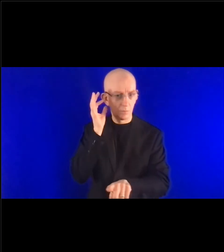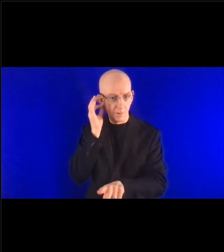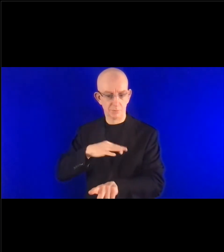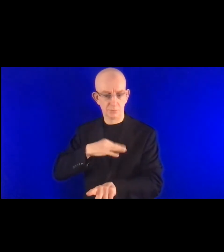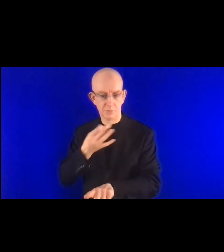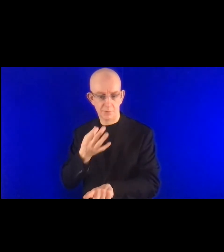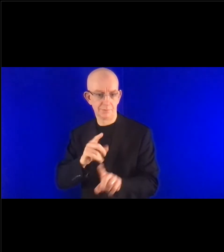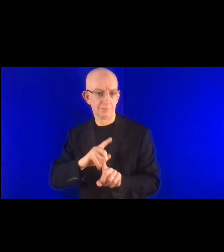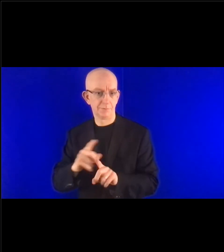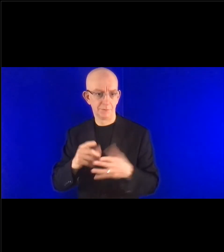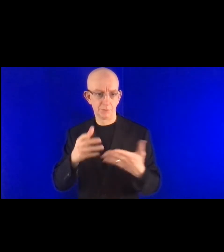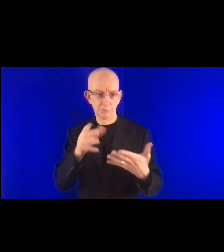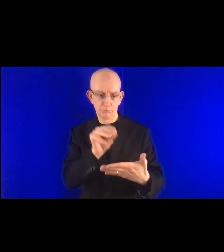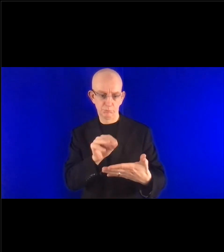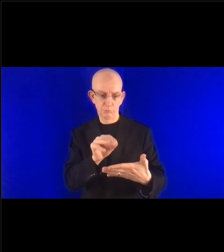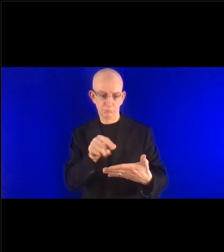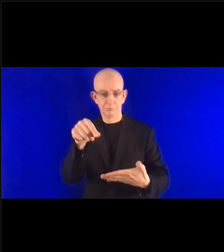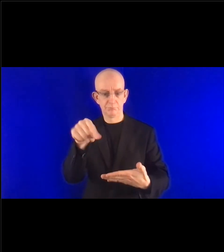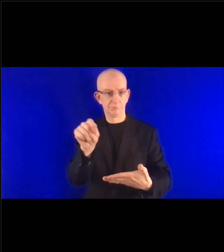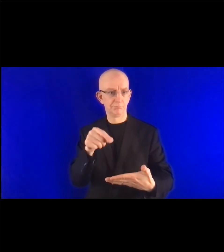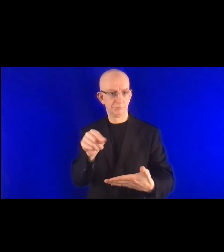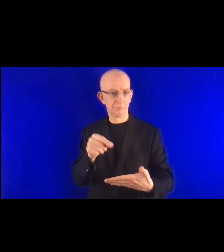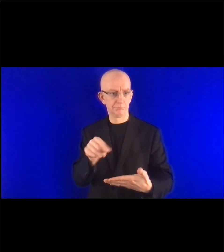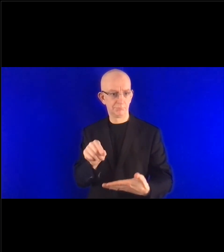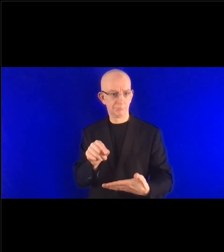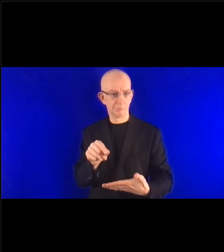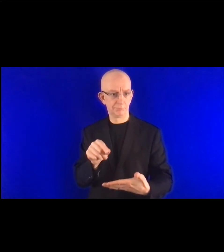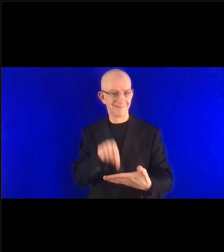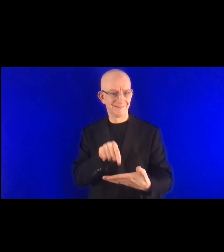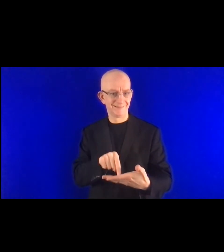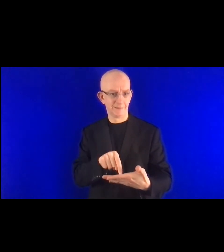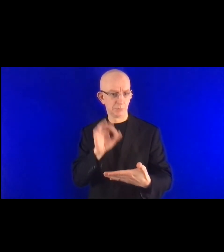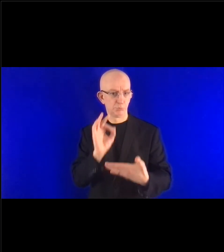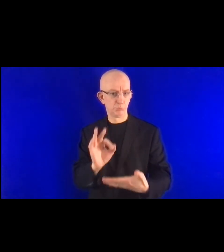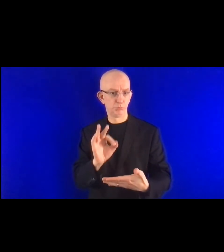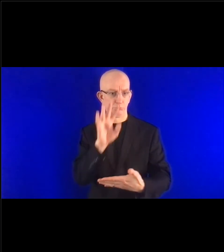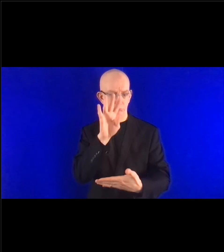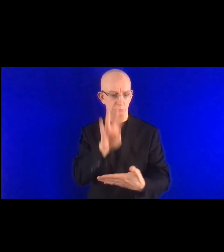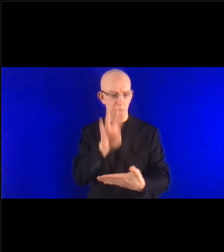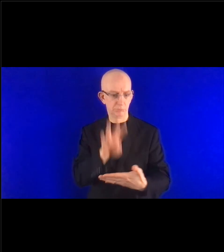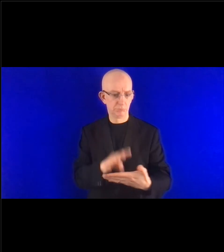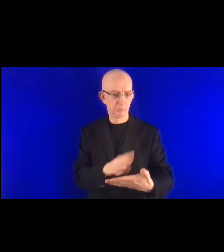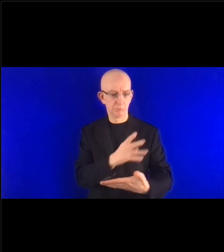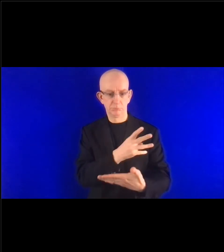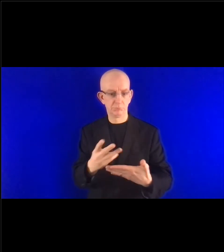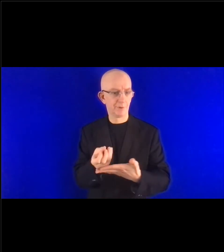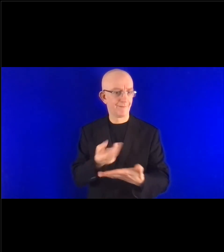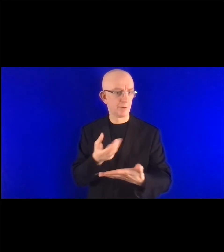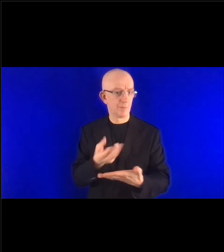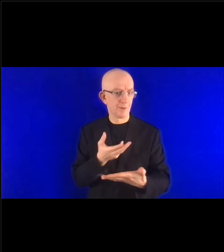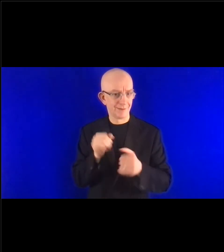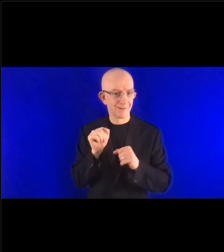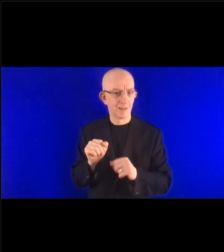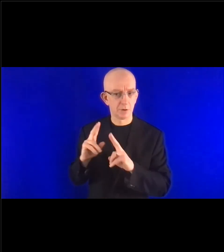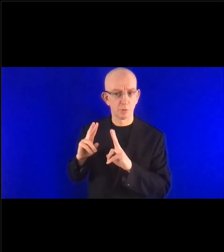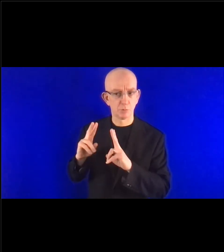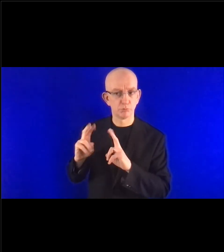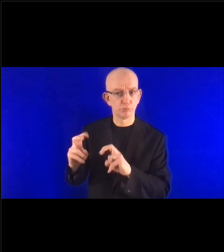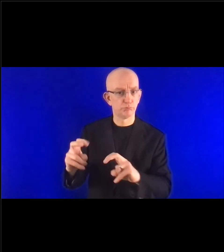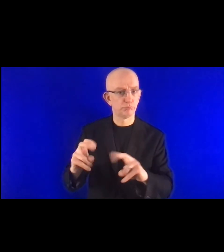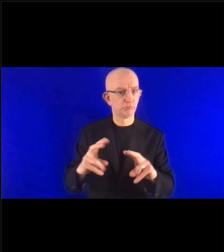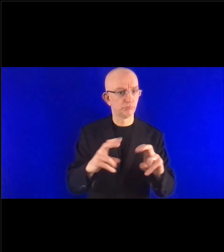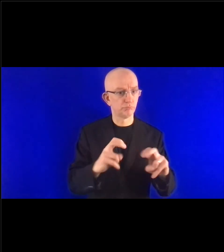rehabilitation information collection, will be used to carry out this task. We move on and